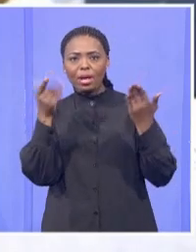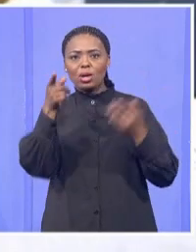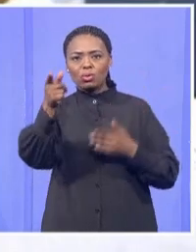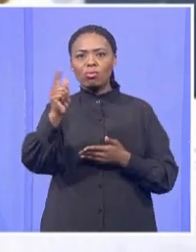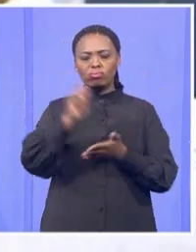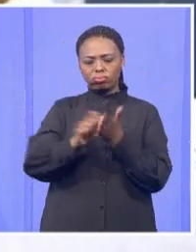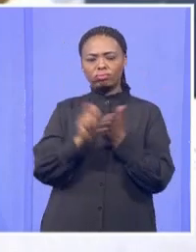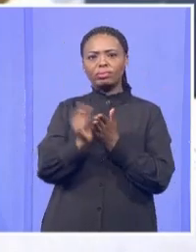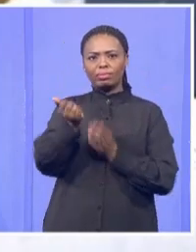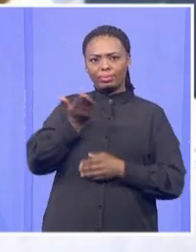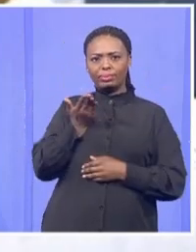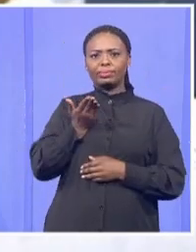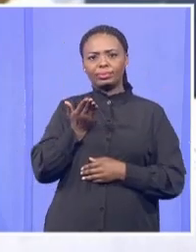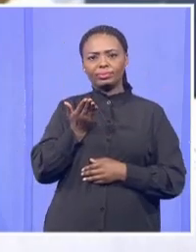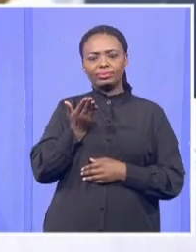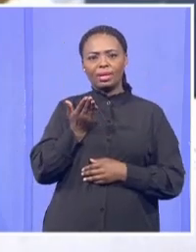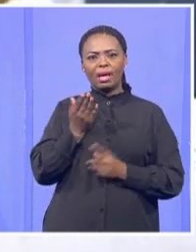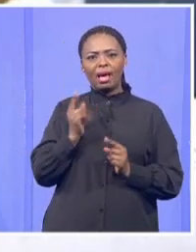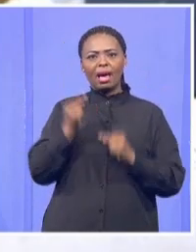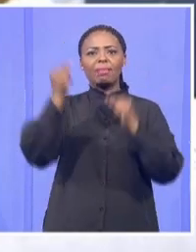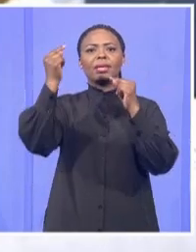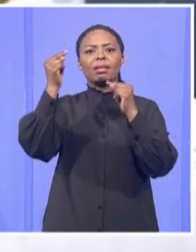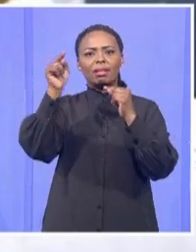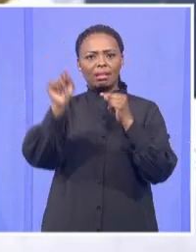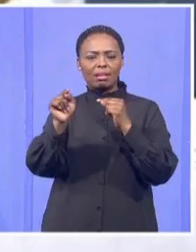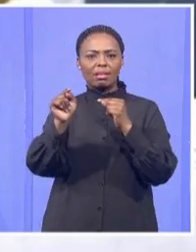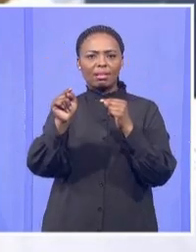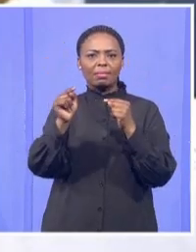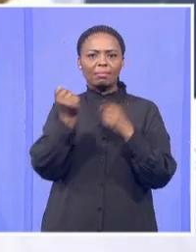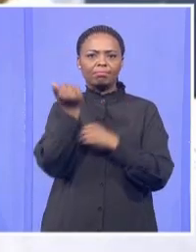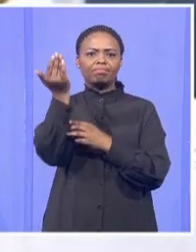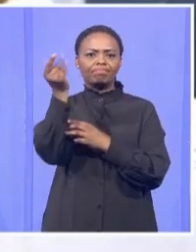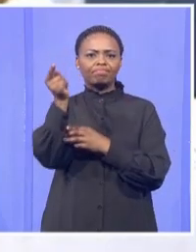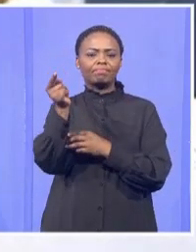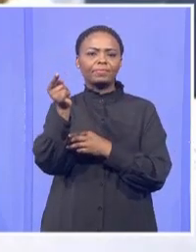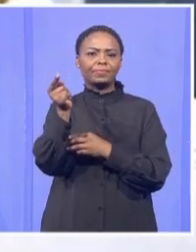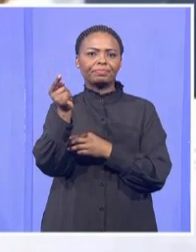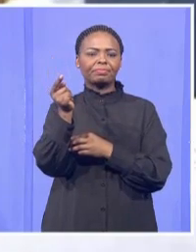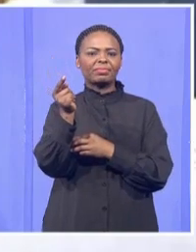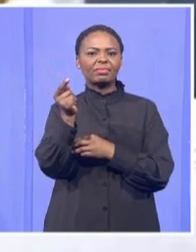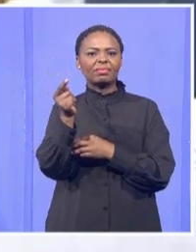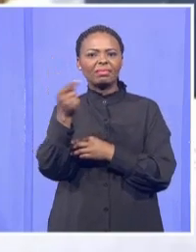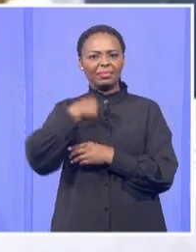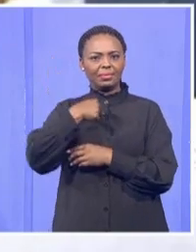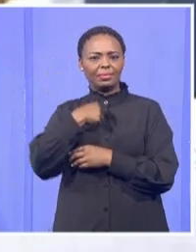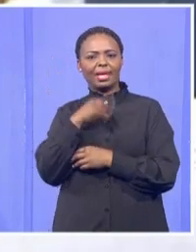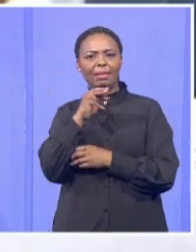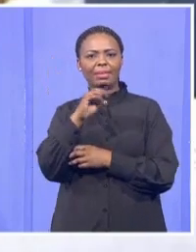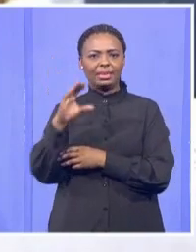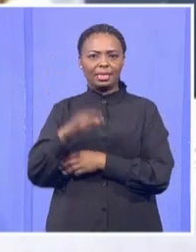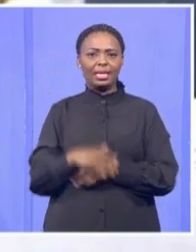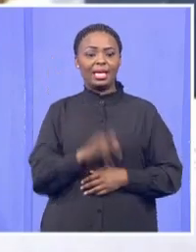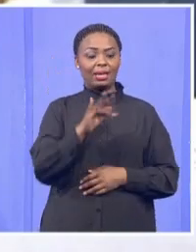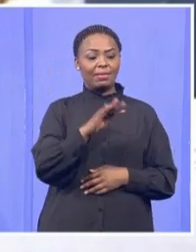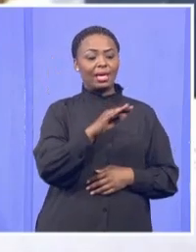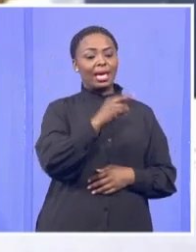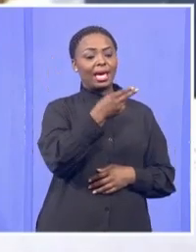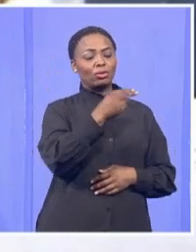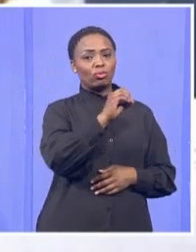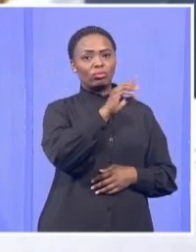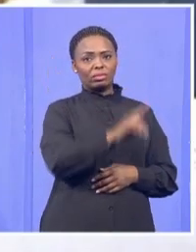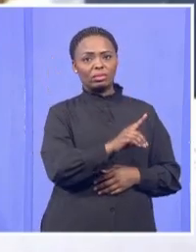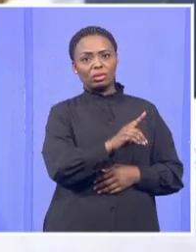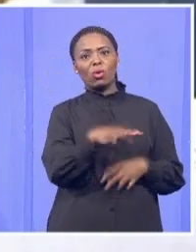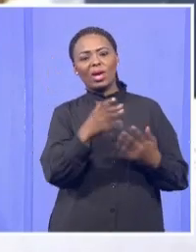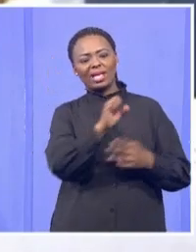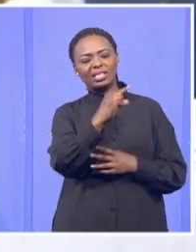those that feel that we are taking the powers of the SGB feel that is the SGB must decide, and if it says full, they don't have a